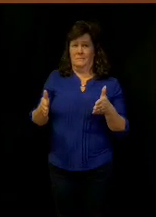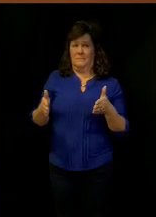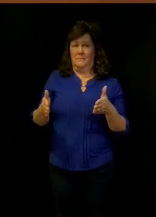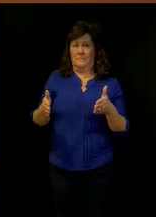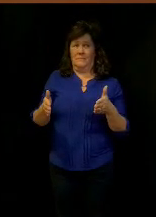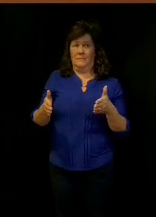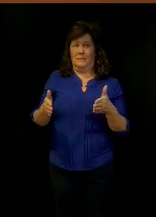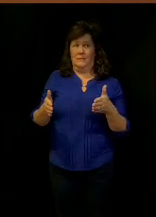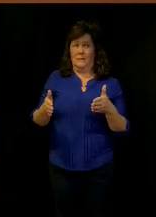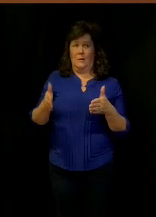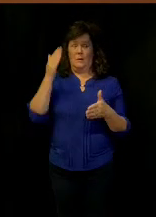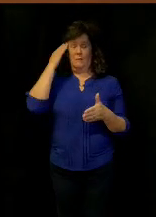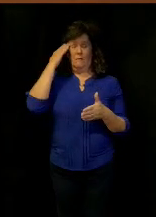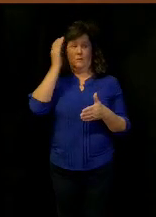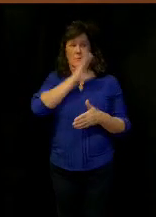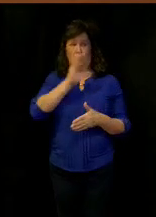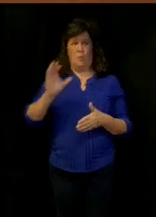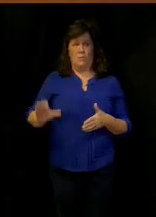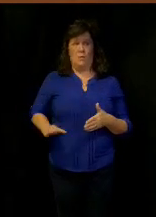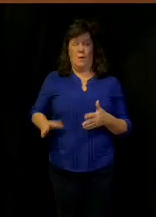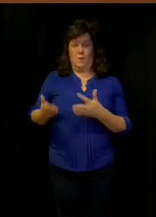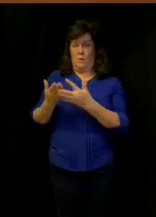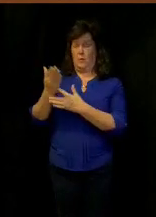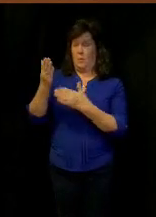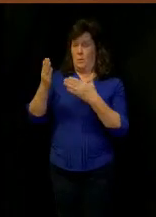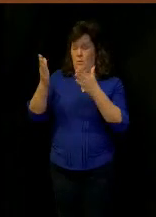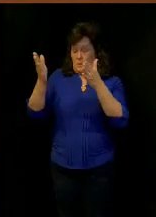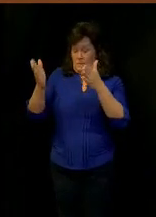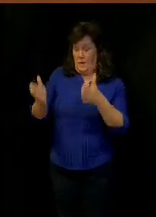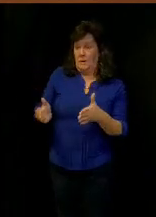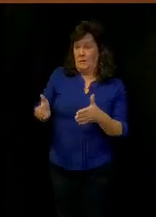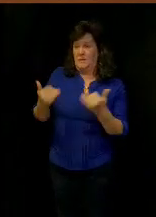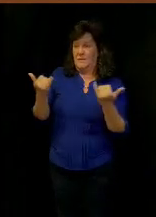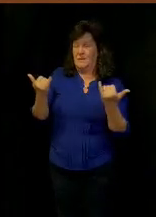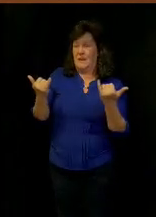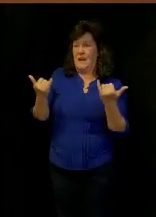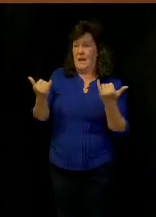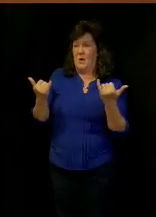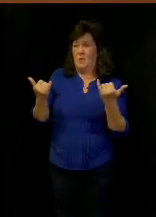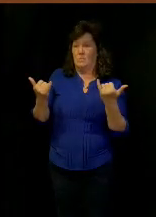Even though we have known Christ according to the flesh, yet now we know him thus no